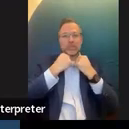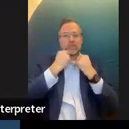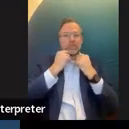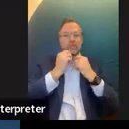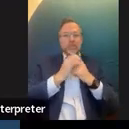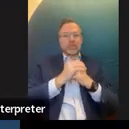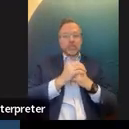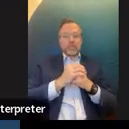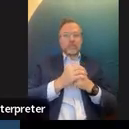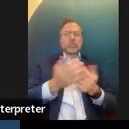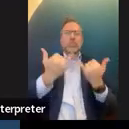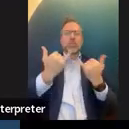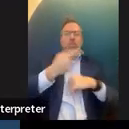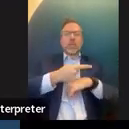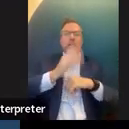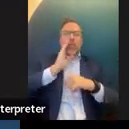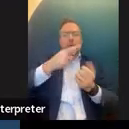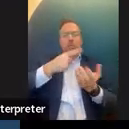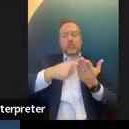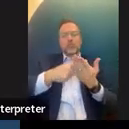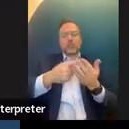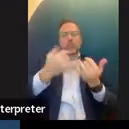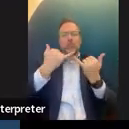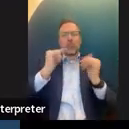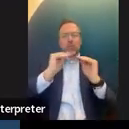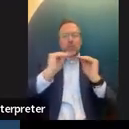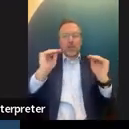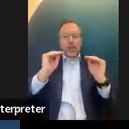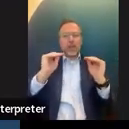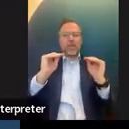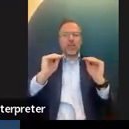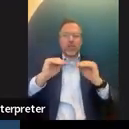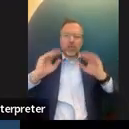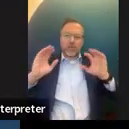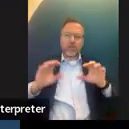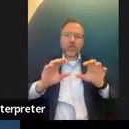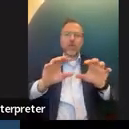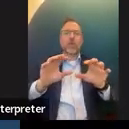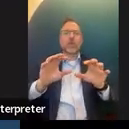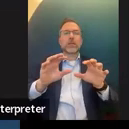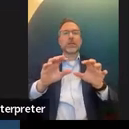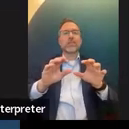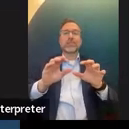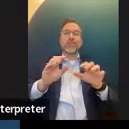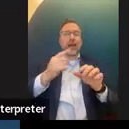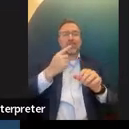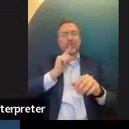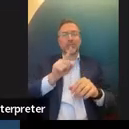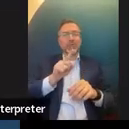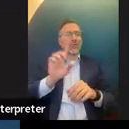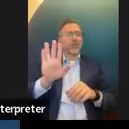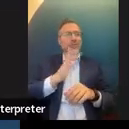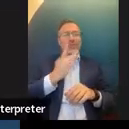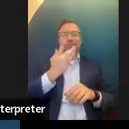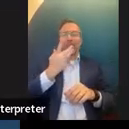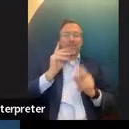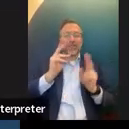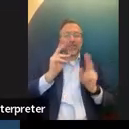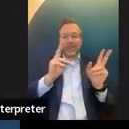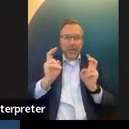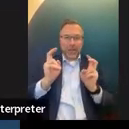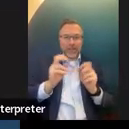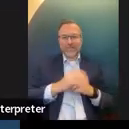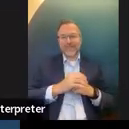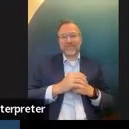We are going to talk about present level of performance, everybody's favorite topic. So we're going to do